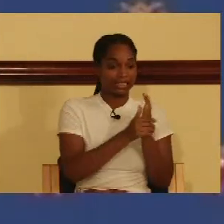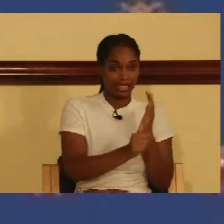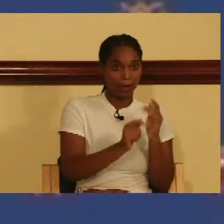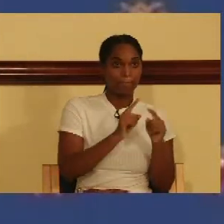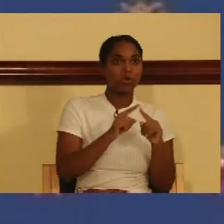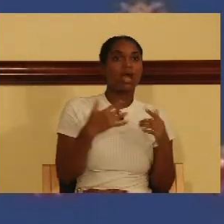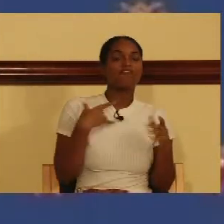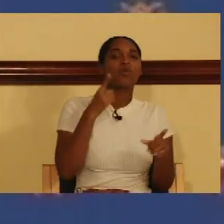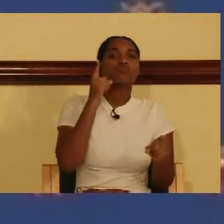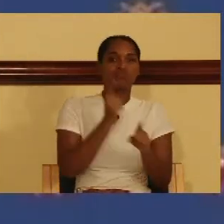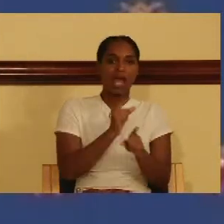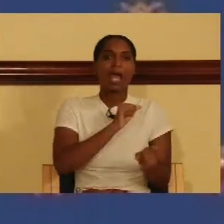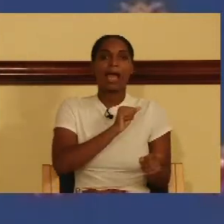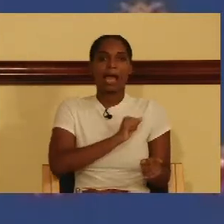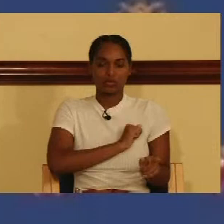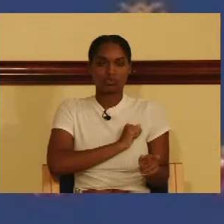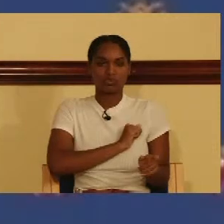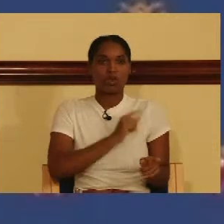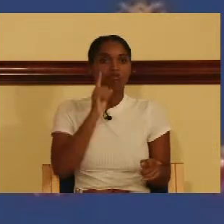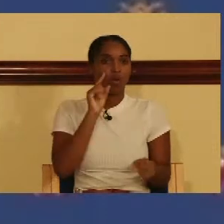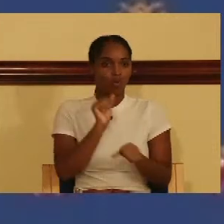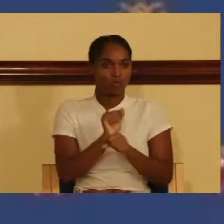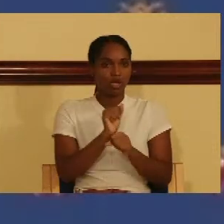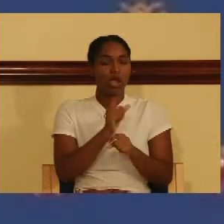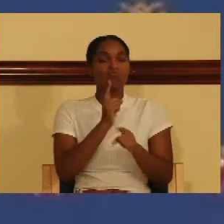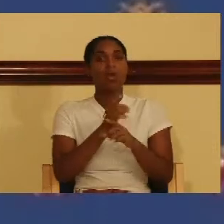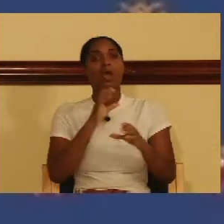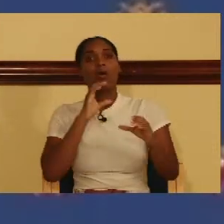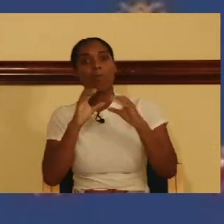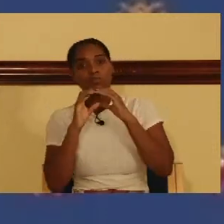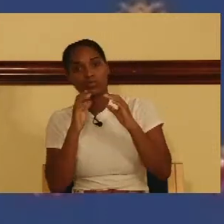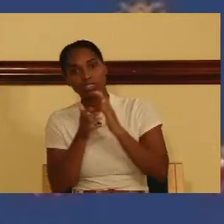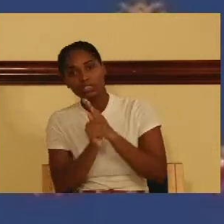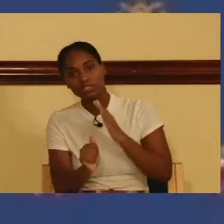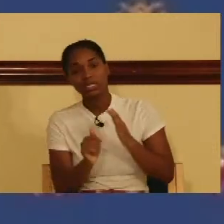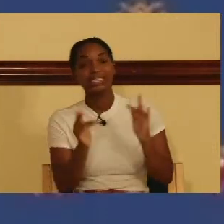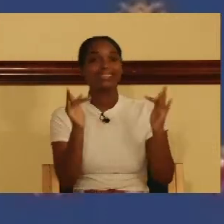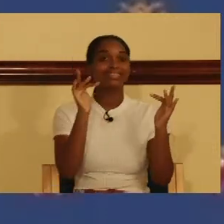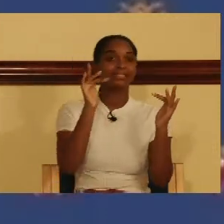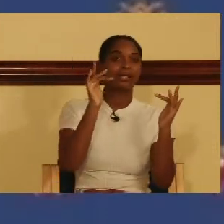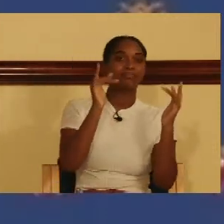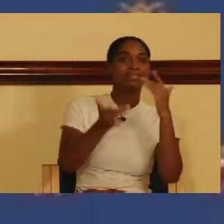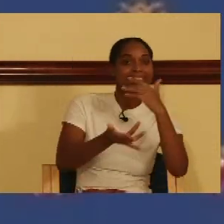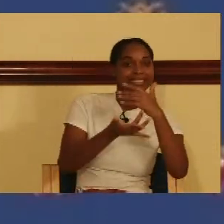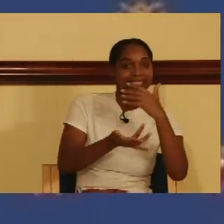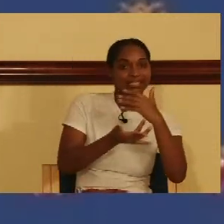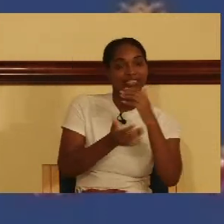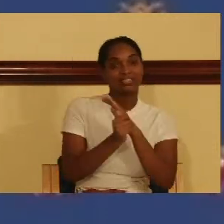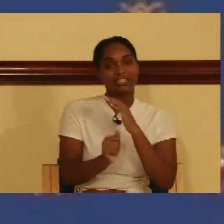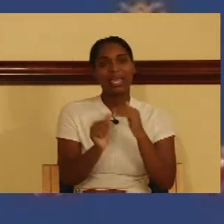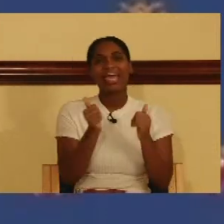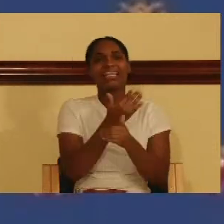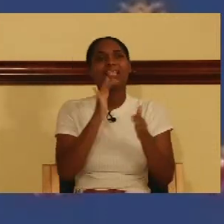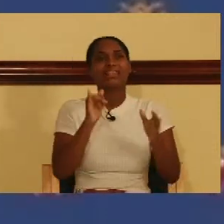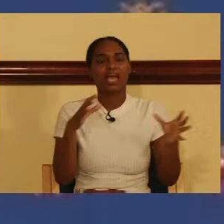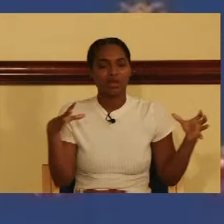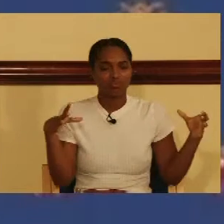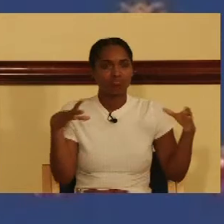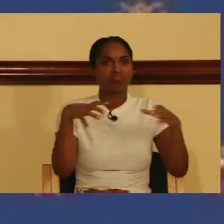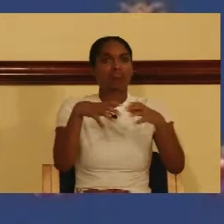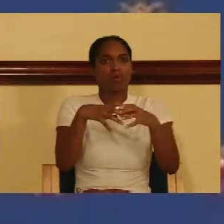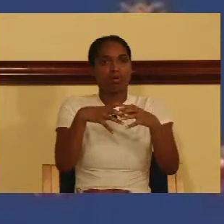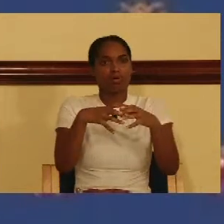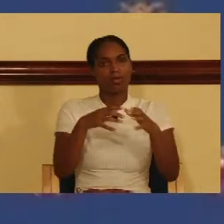having the right attitude, the right communication skills, the technological skills, and everything that goes into.